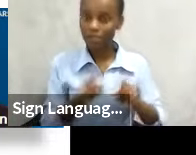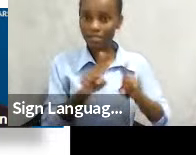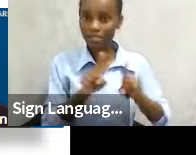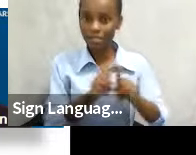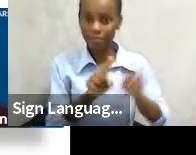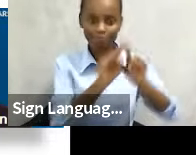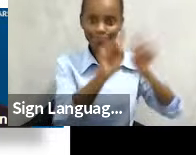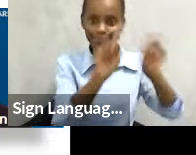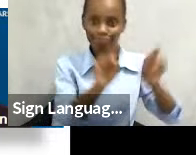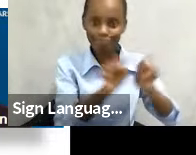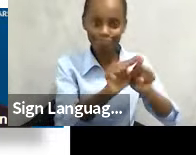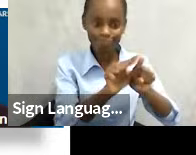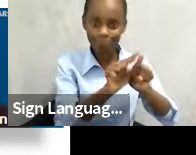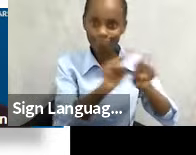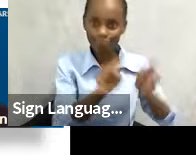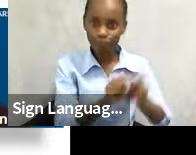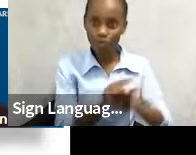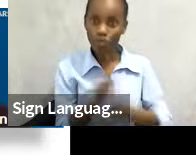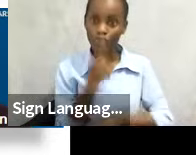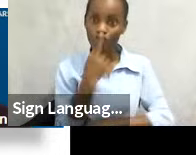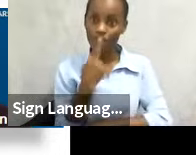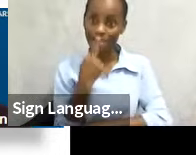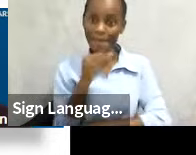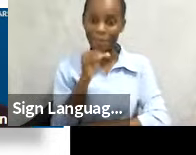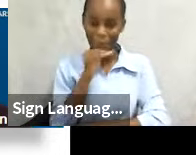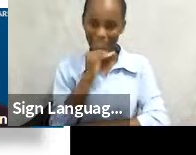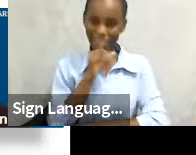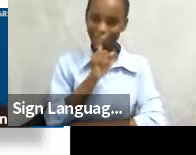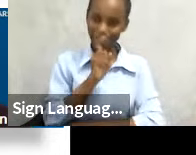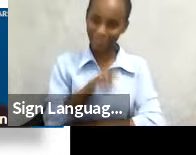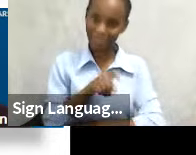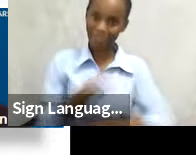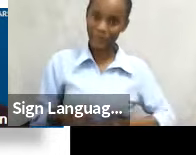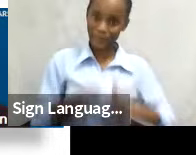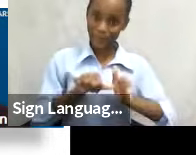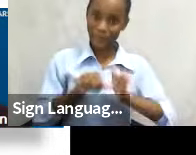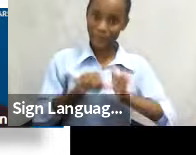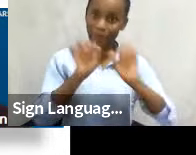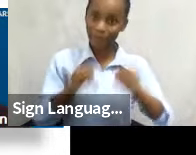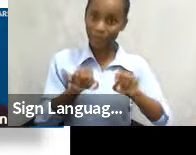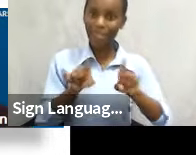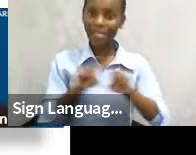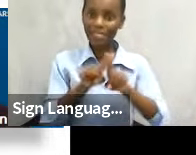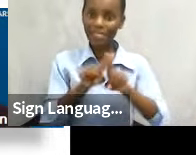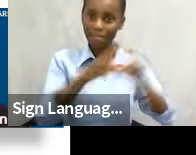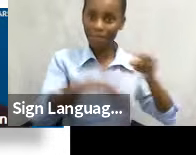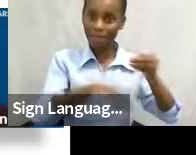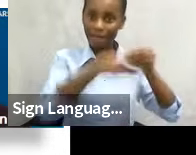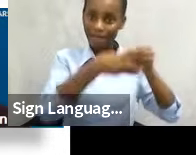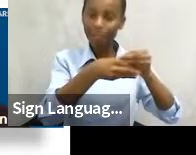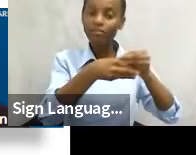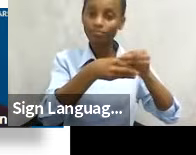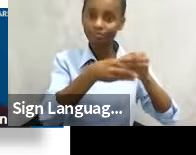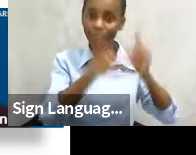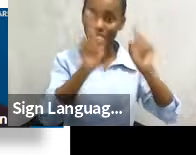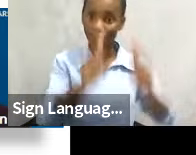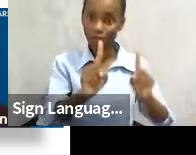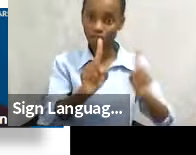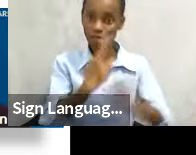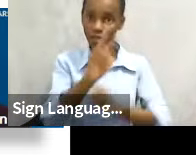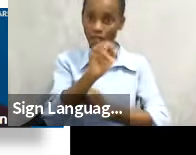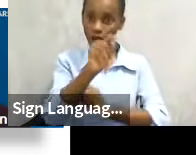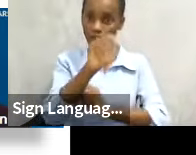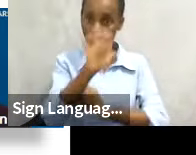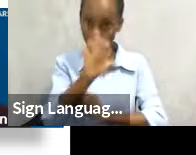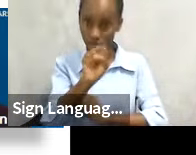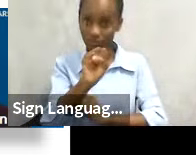asterisk. And again, we've even added an option for special notes where you can write a note so that our service ambassador